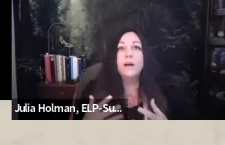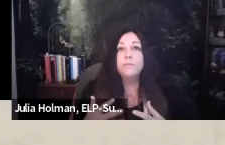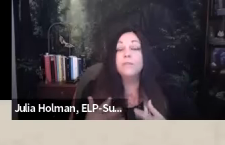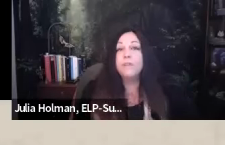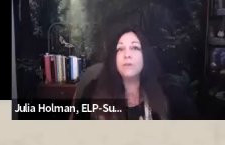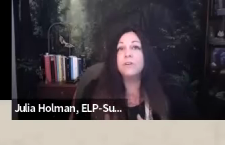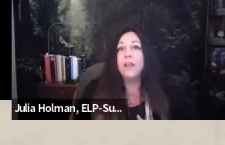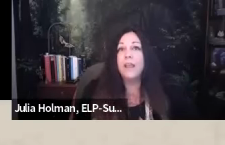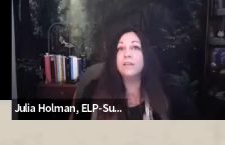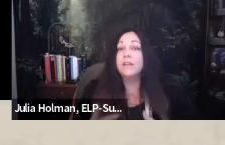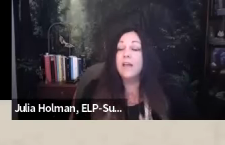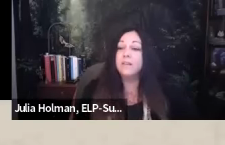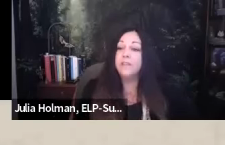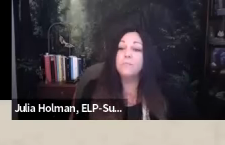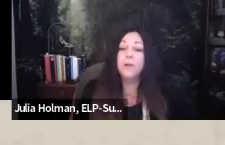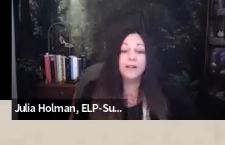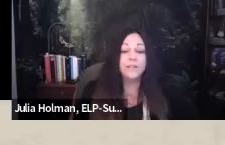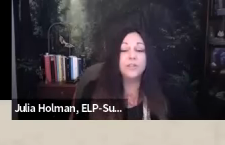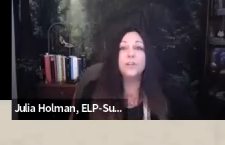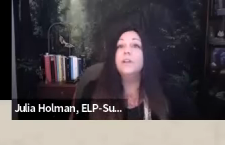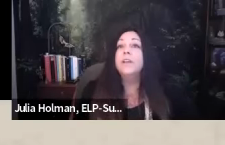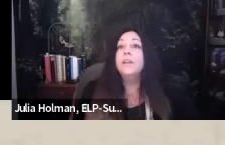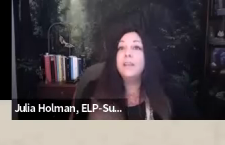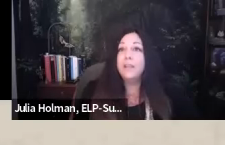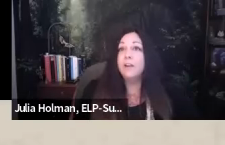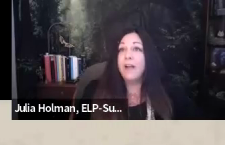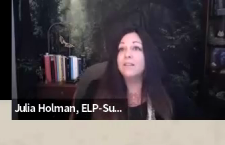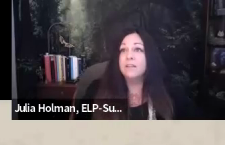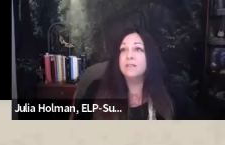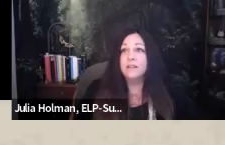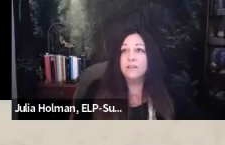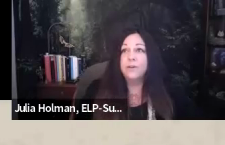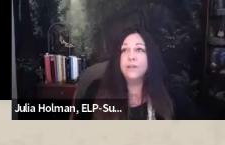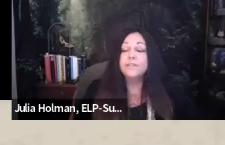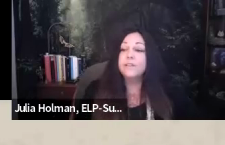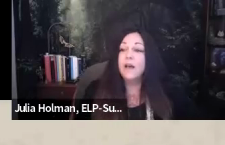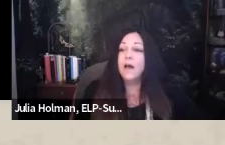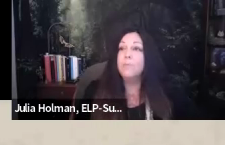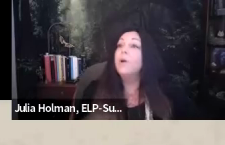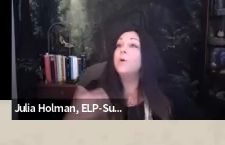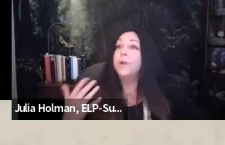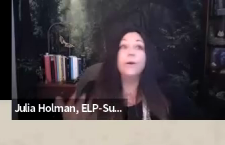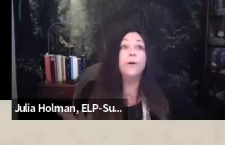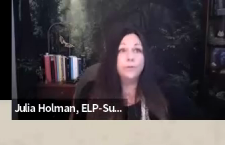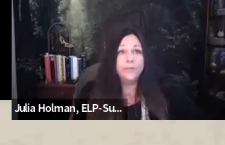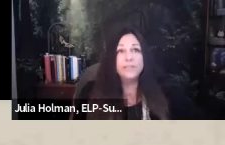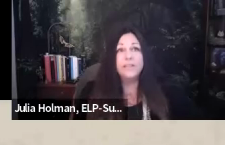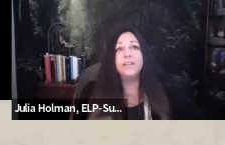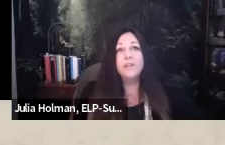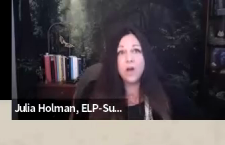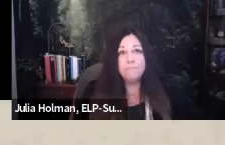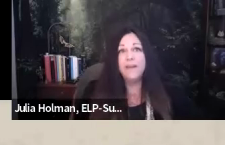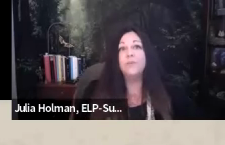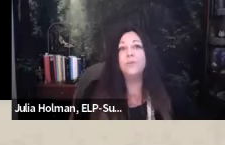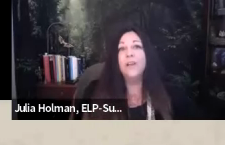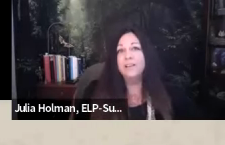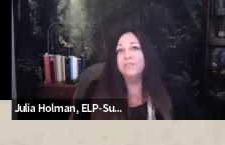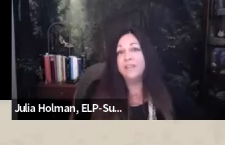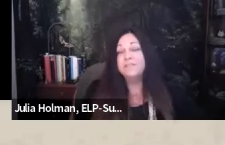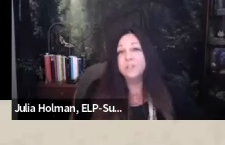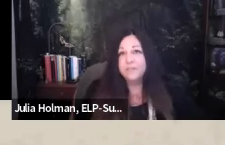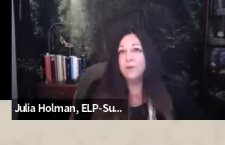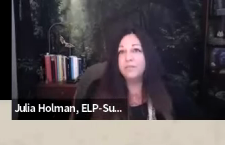I'm the founder and an end-of-life practitioner here at Sunset Lotus. We are a holistic,